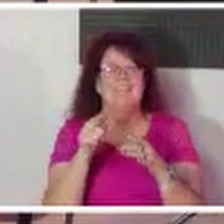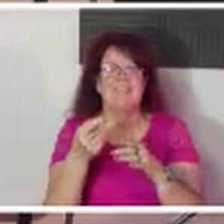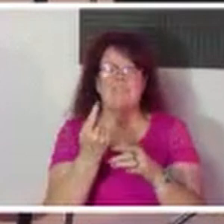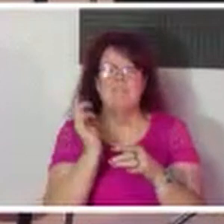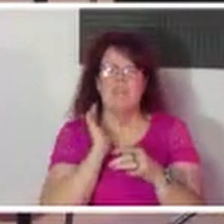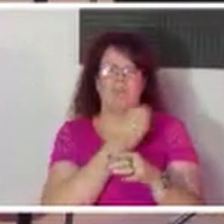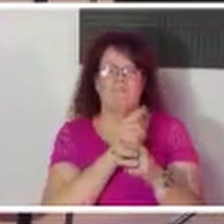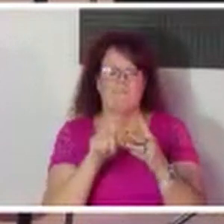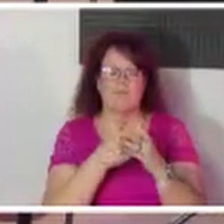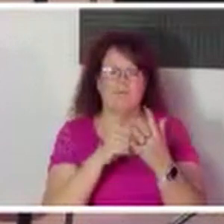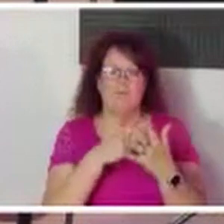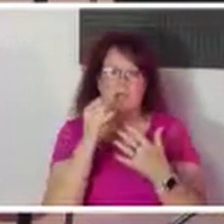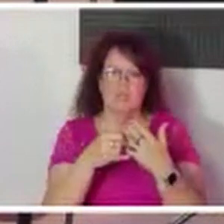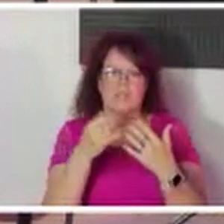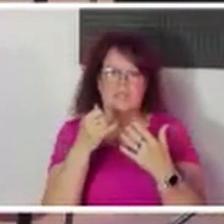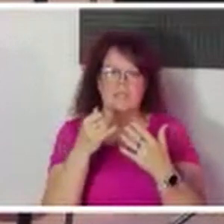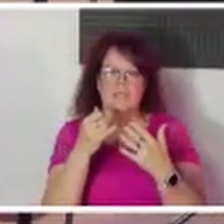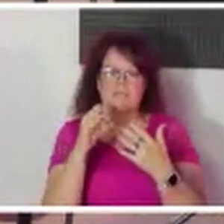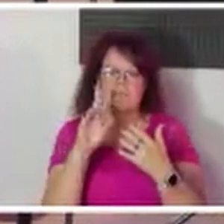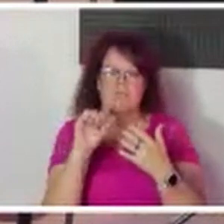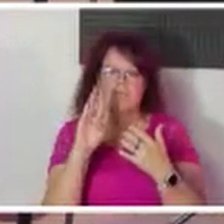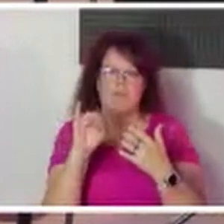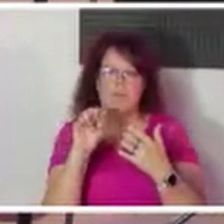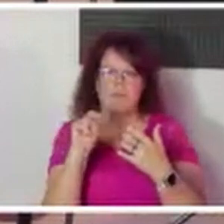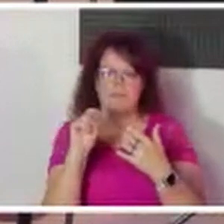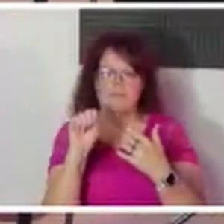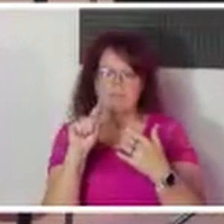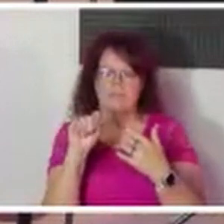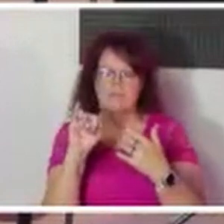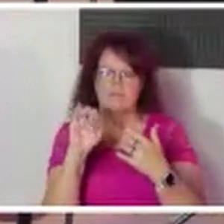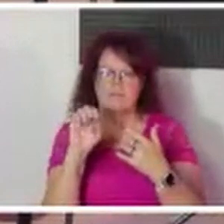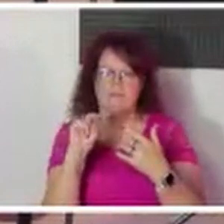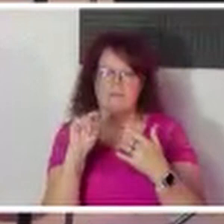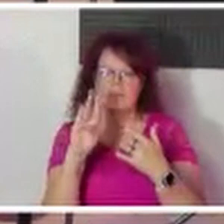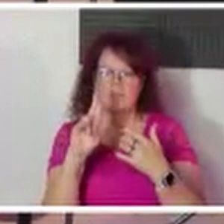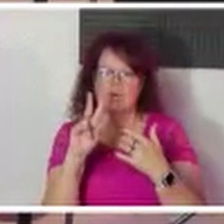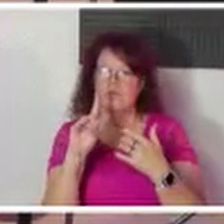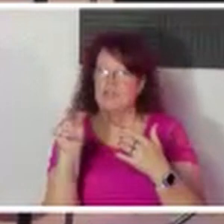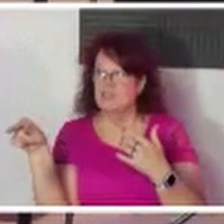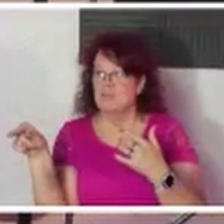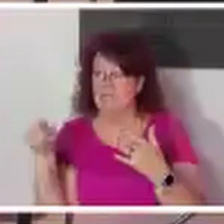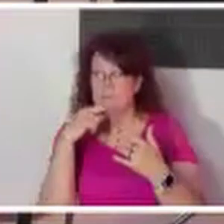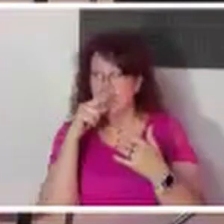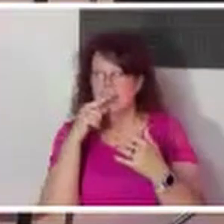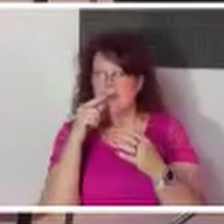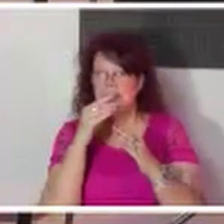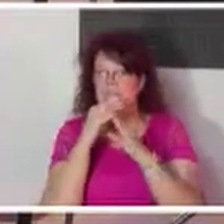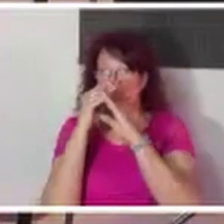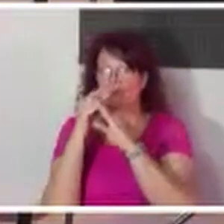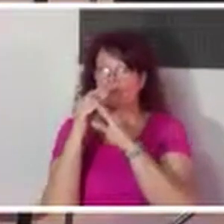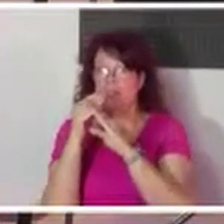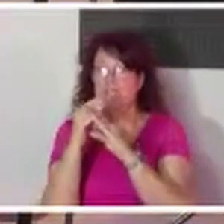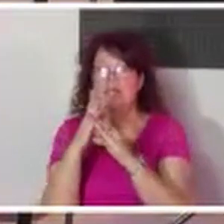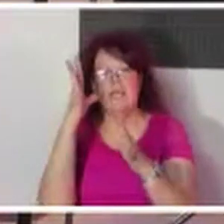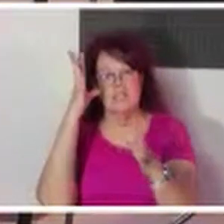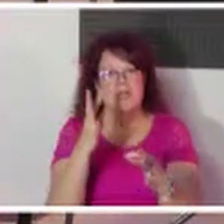our initial projects that Robin Steinberg, our founder, began when she was a public defender. And as an agency, the